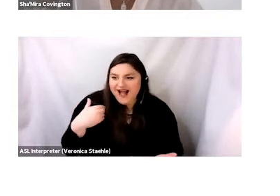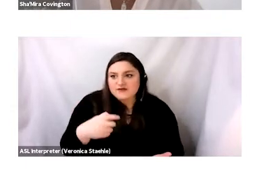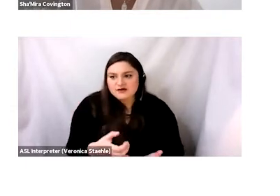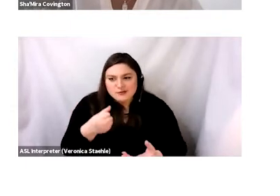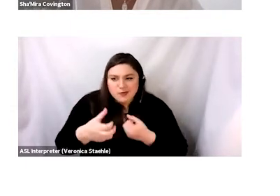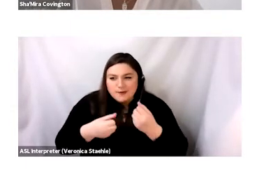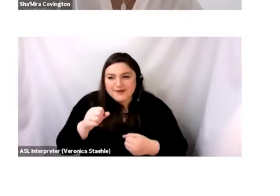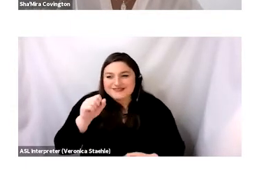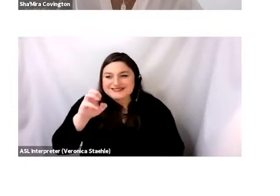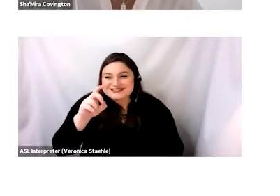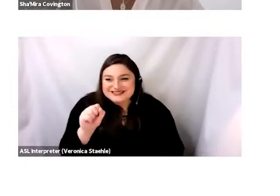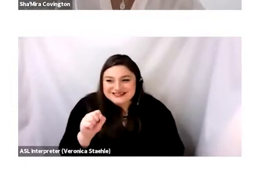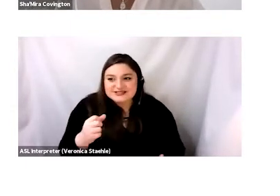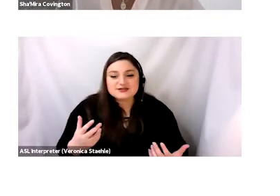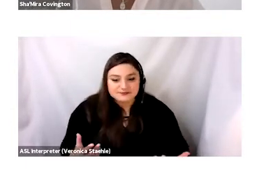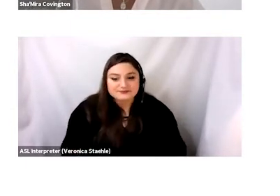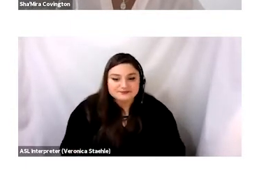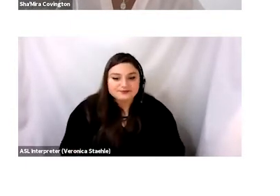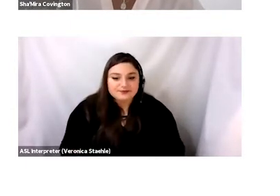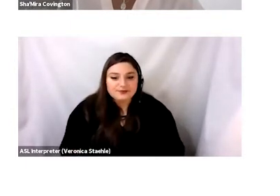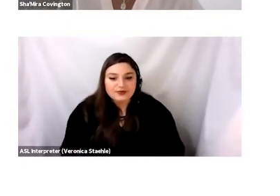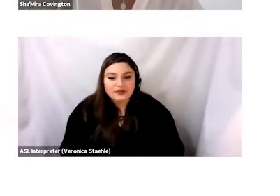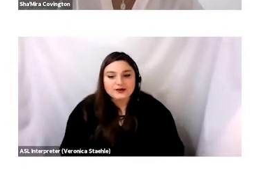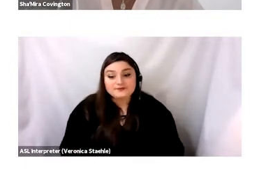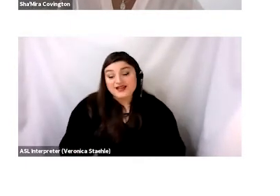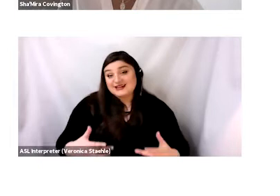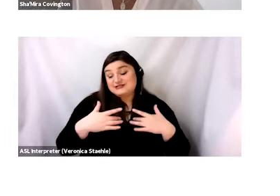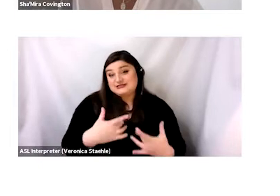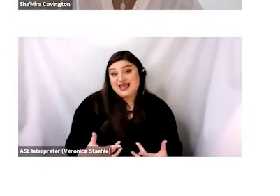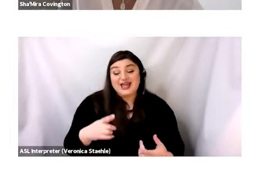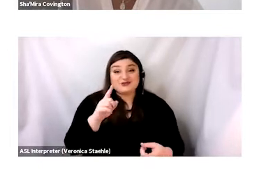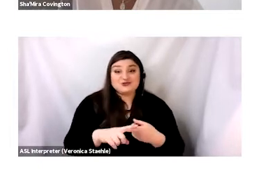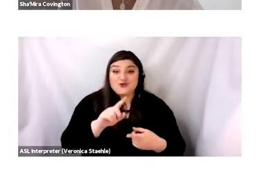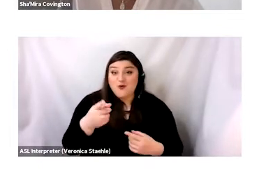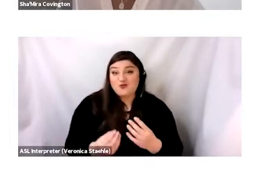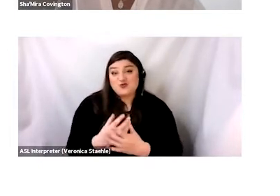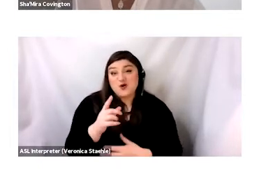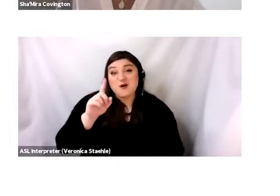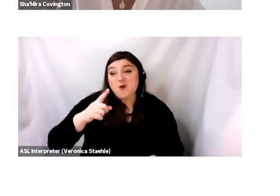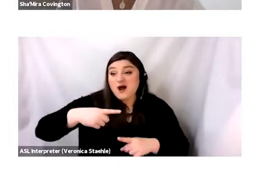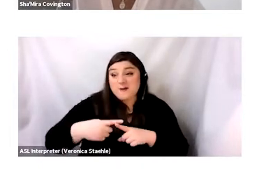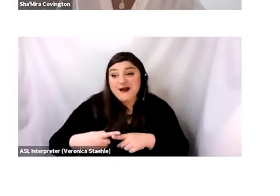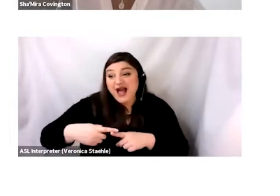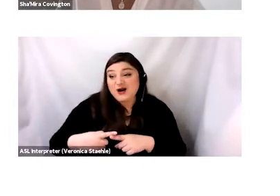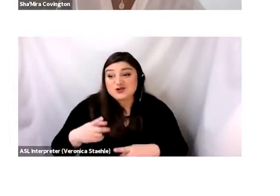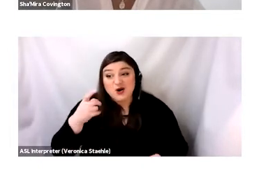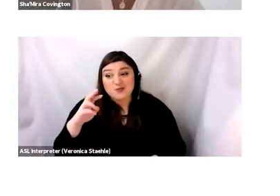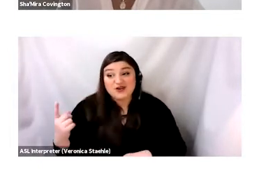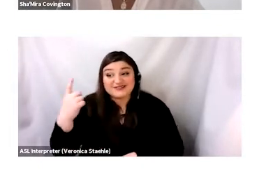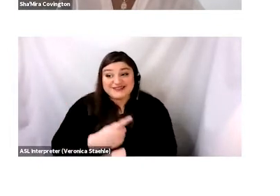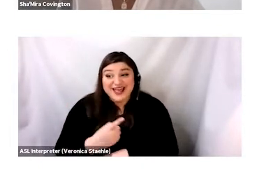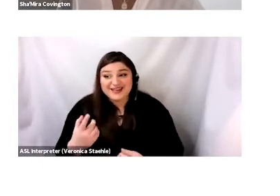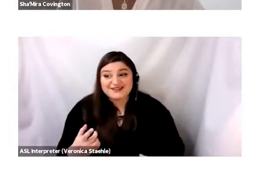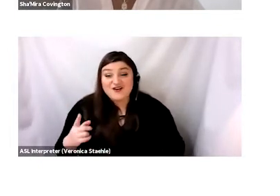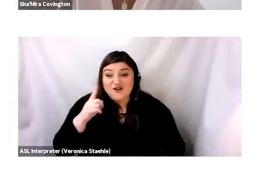of the seed was done at the end of the day, and typically only a pound or two of cotton lint was separated. For slave owners, 1 or 2 pounds of